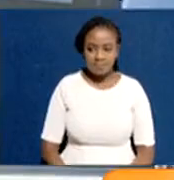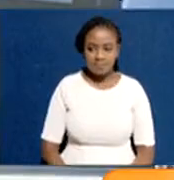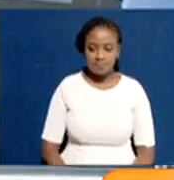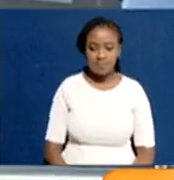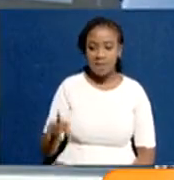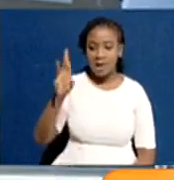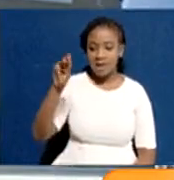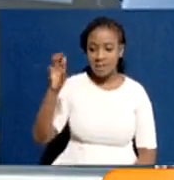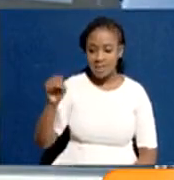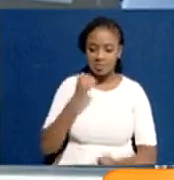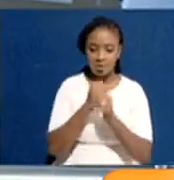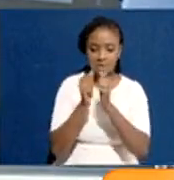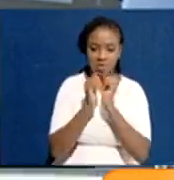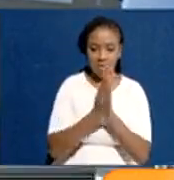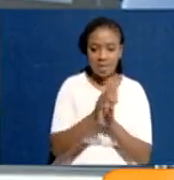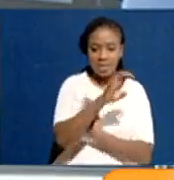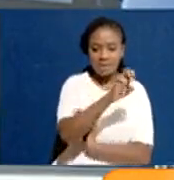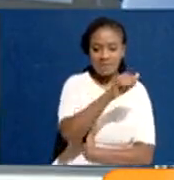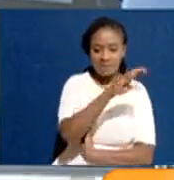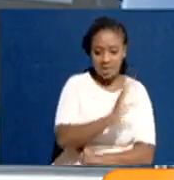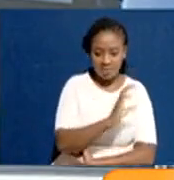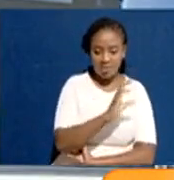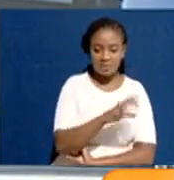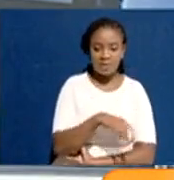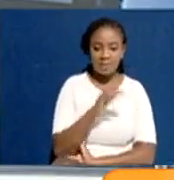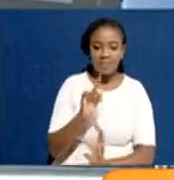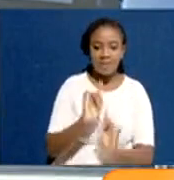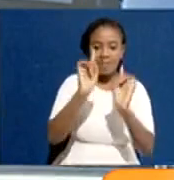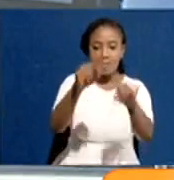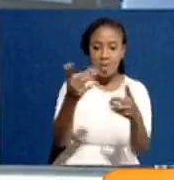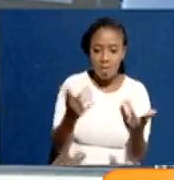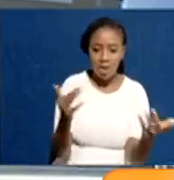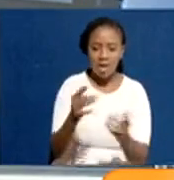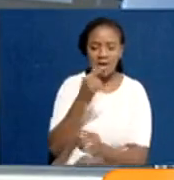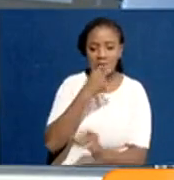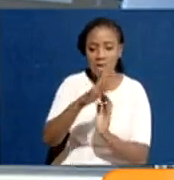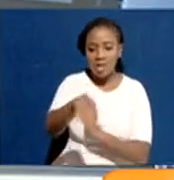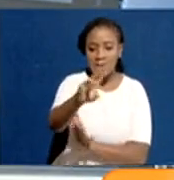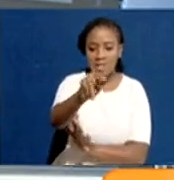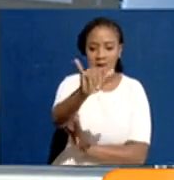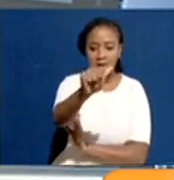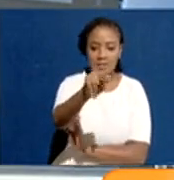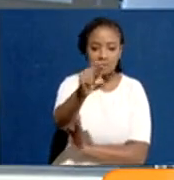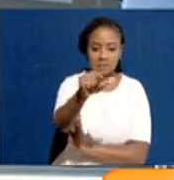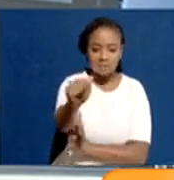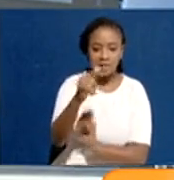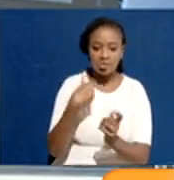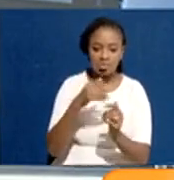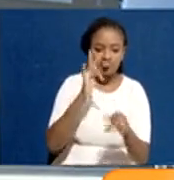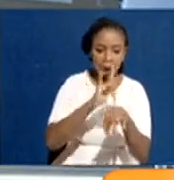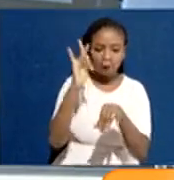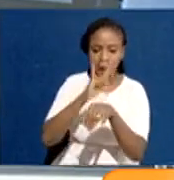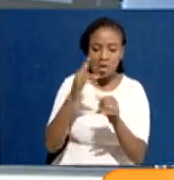Royal Media Services, in partnership with East African Cables, toured Nyanza Region on a roadshow to sensitize technicians, electrical shop